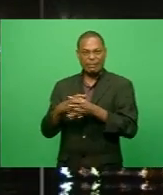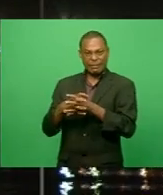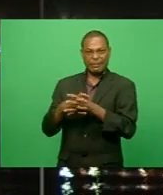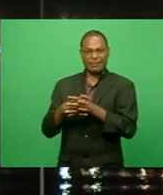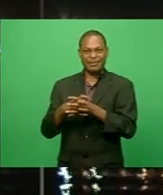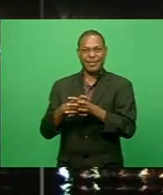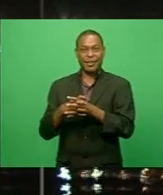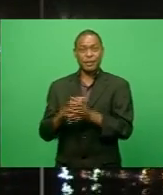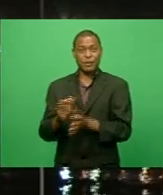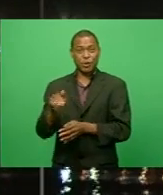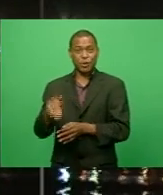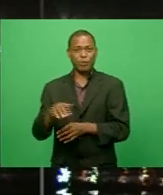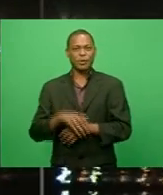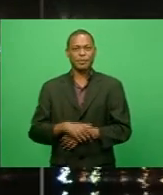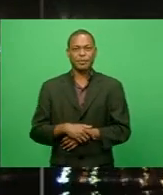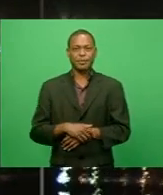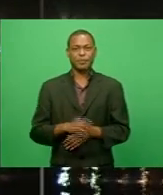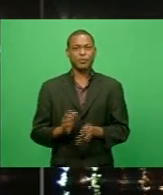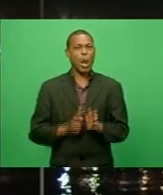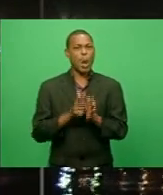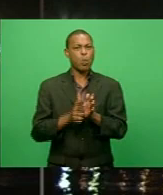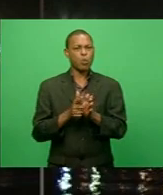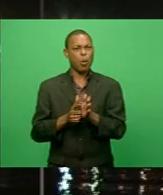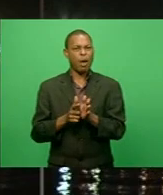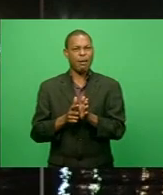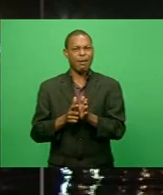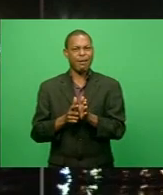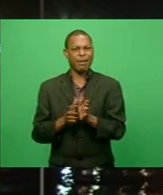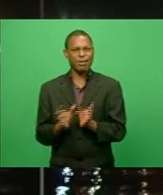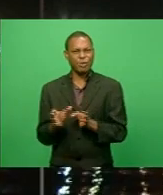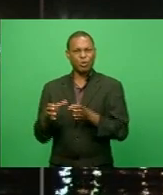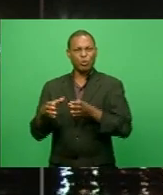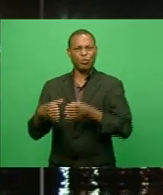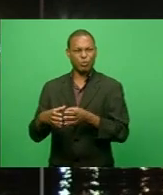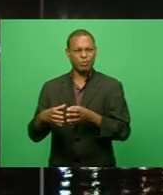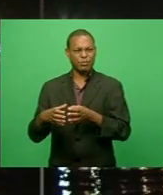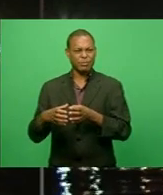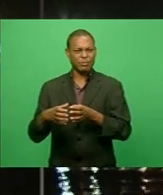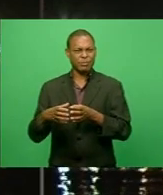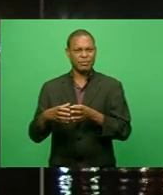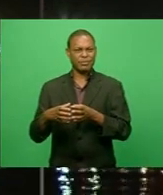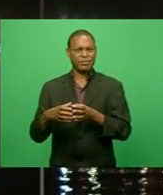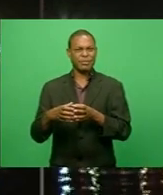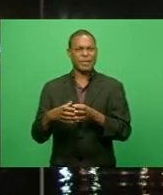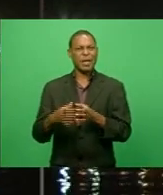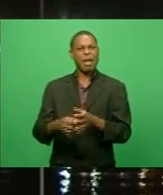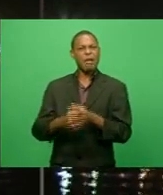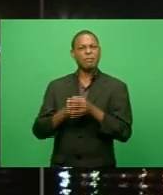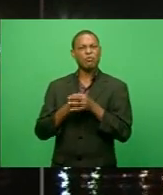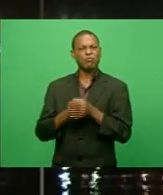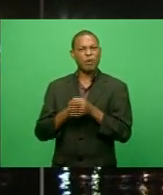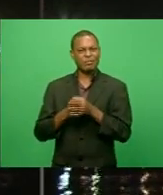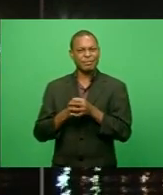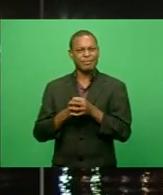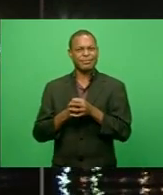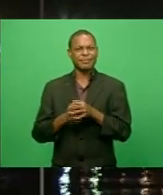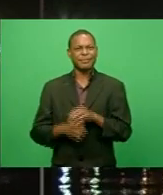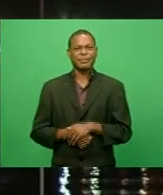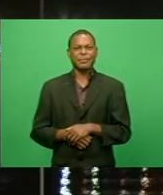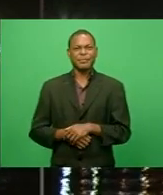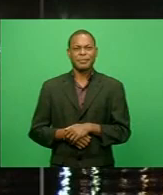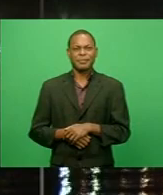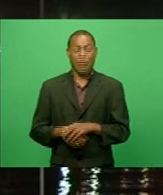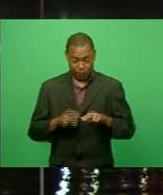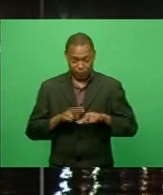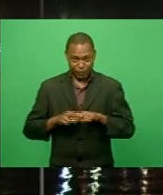The Lautoka-based NGO Foundation for Rural Integrated Enterprises and Development, better known as Friend